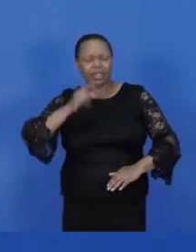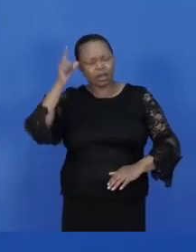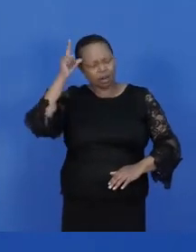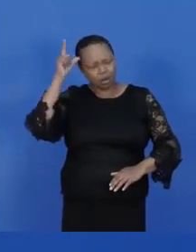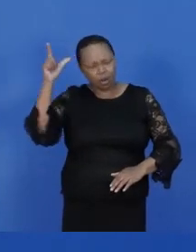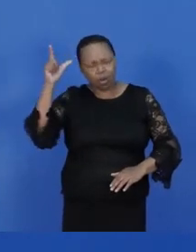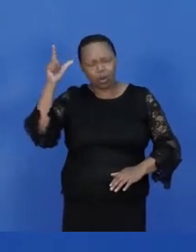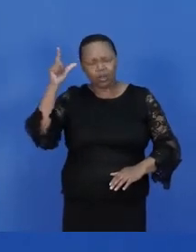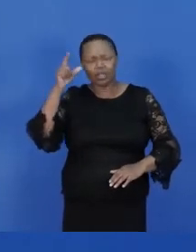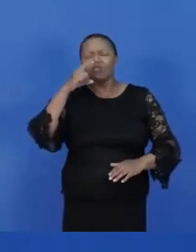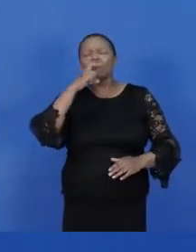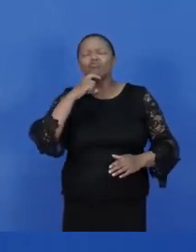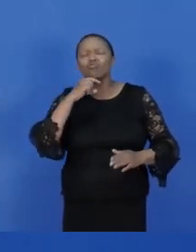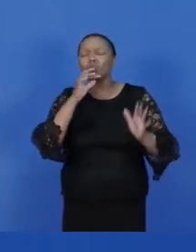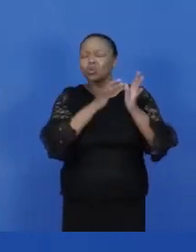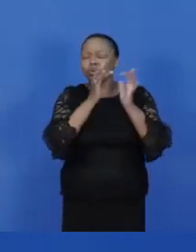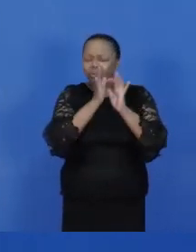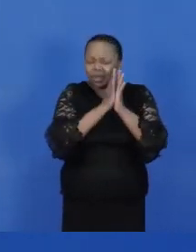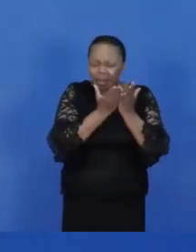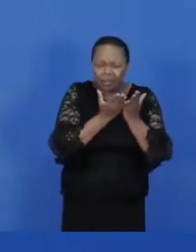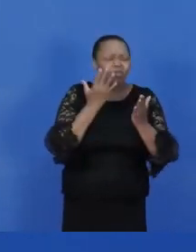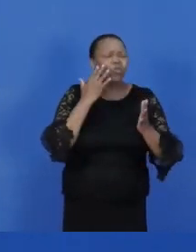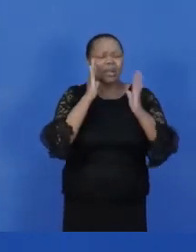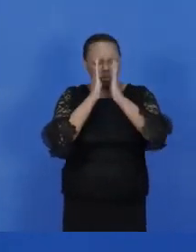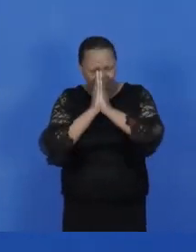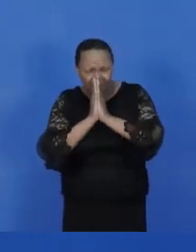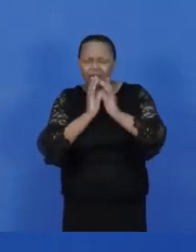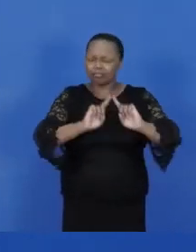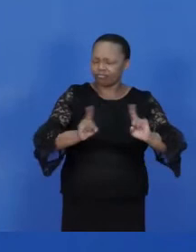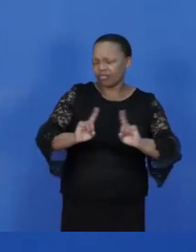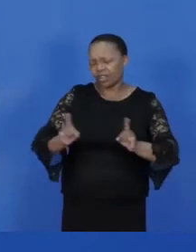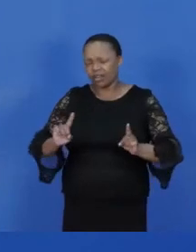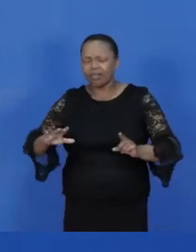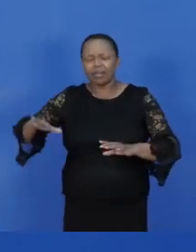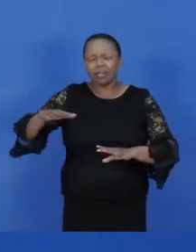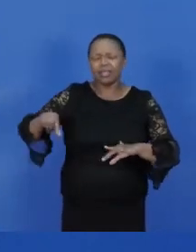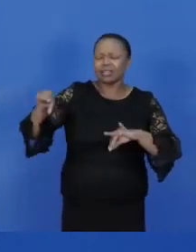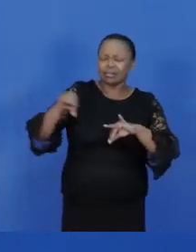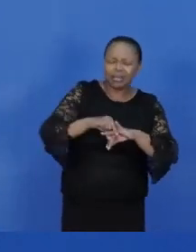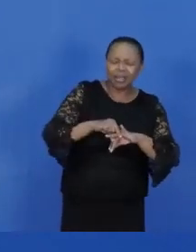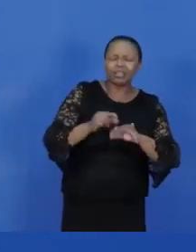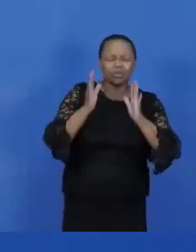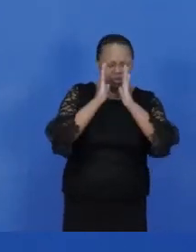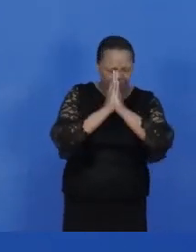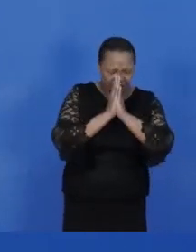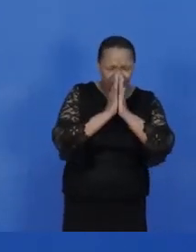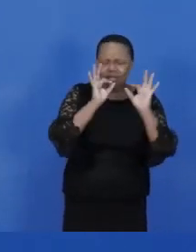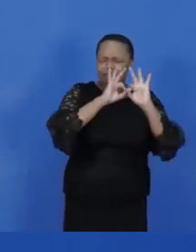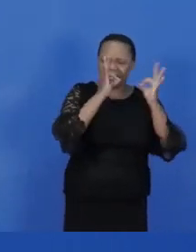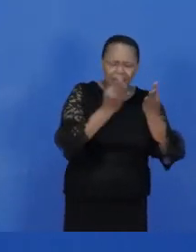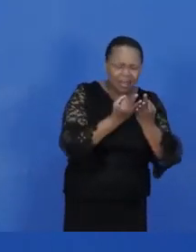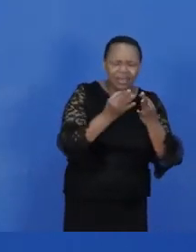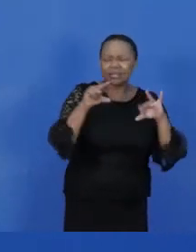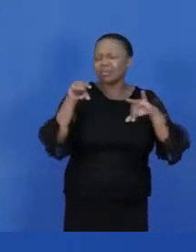confident, and Lord, to use scripture in praying for various elements, to pray, Father God, for marriages. We pray into marriages, we